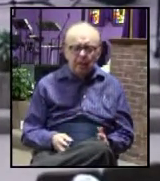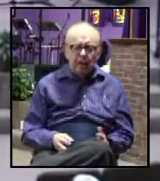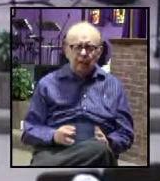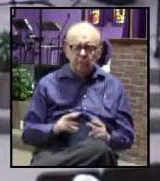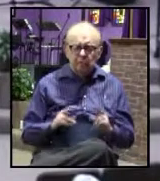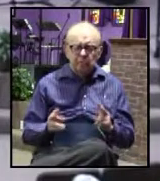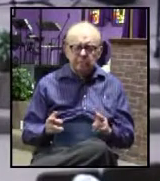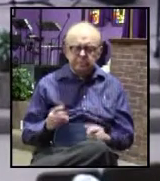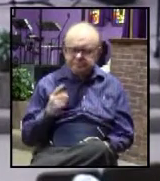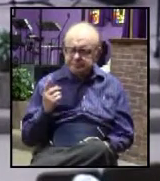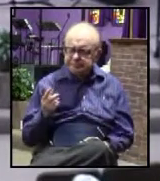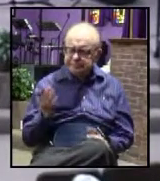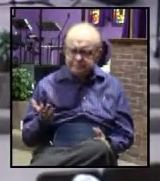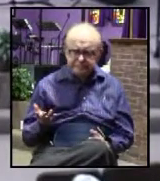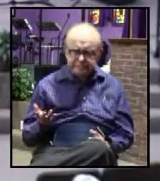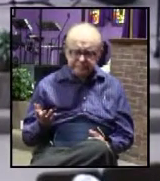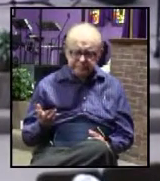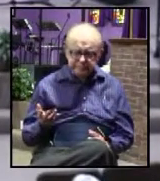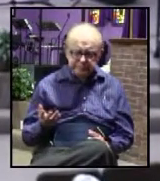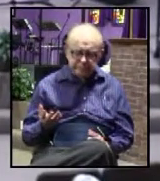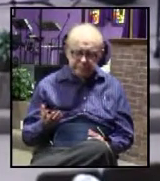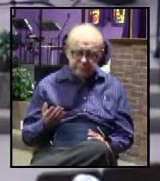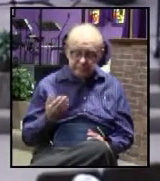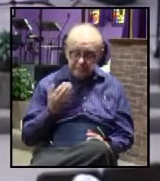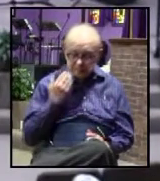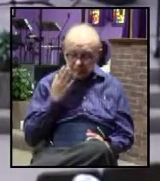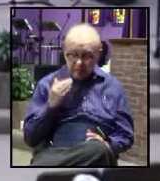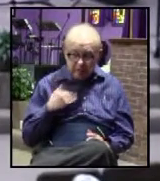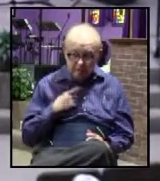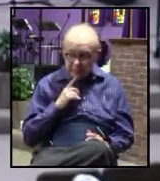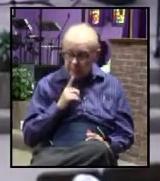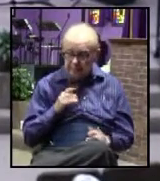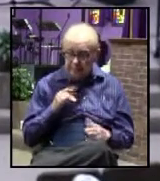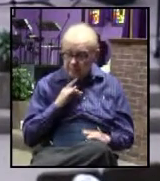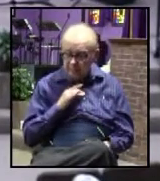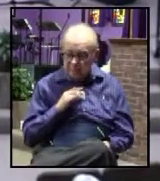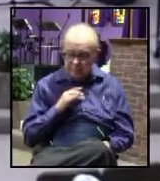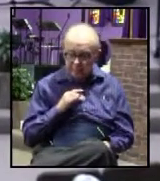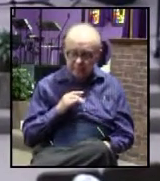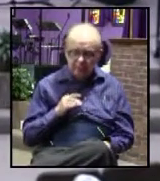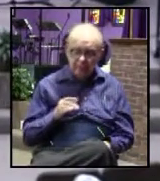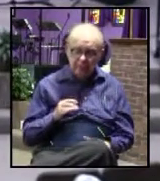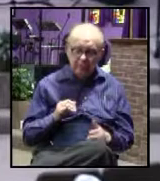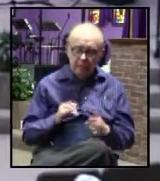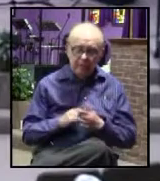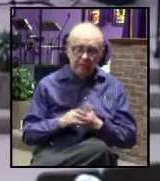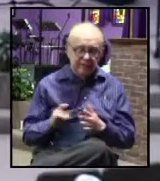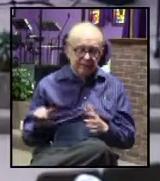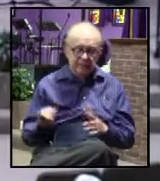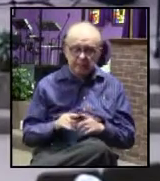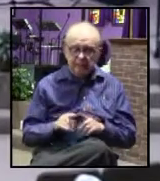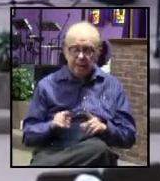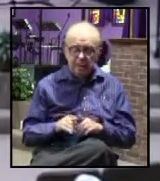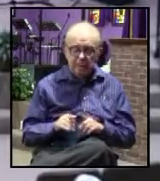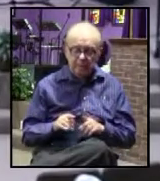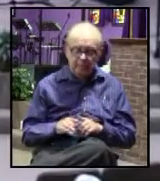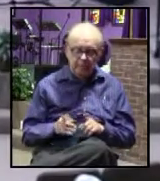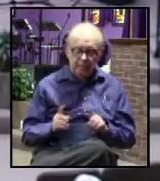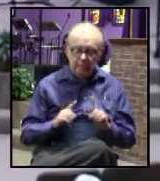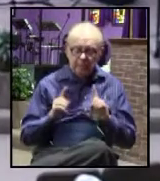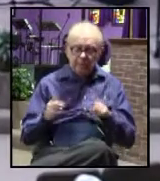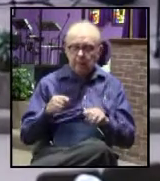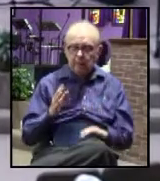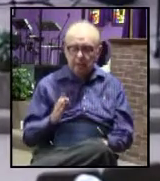And you look at it and you think, I really didn't know I was that dirty. Ladies and gentlemen, that's just like when we